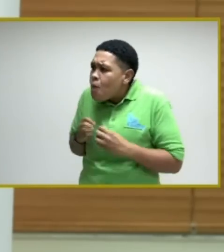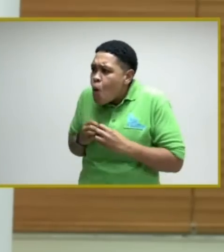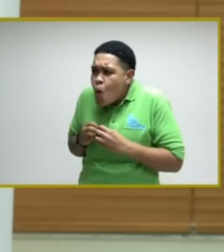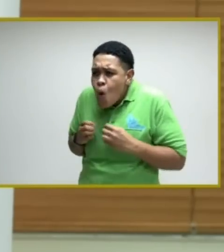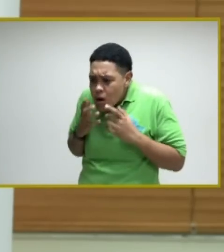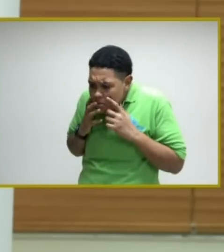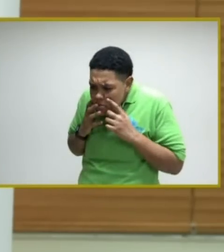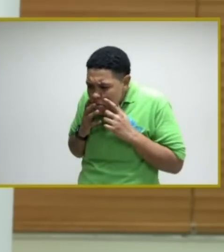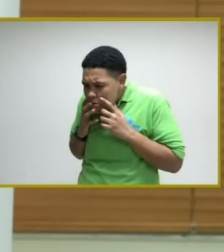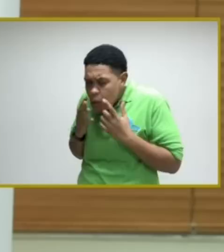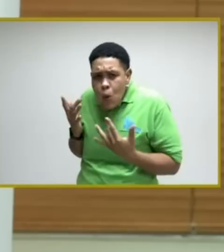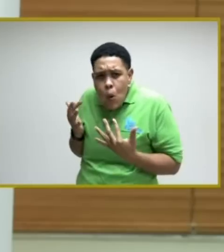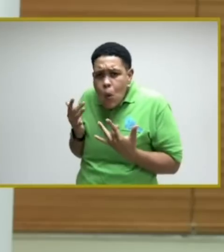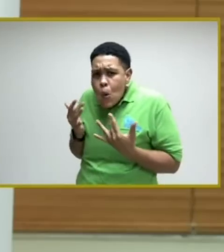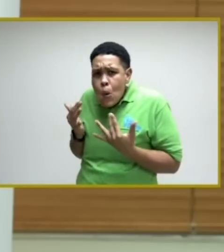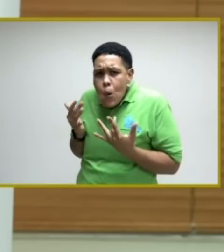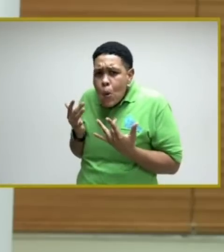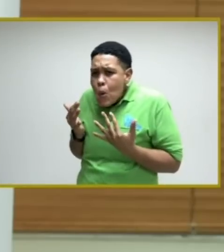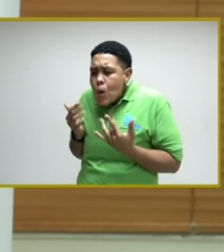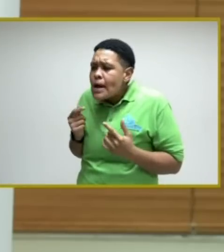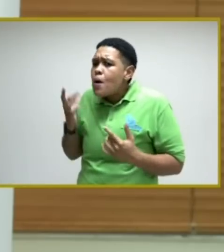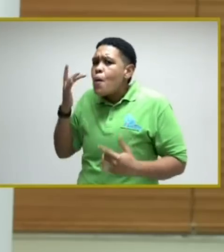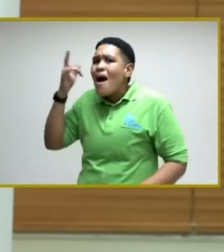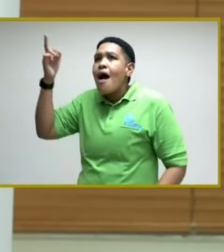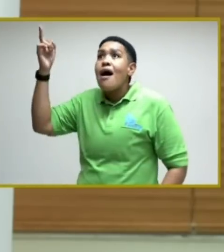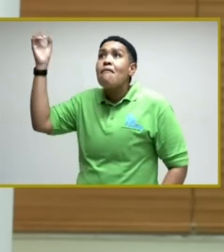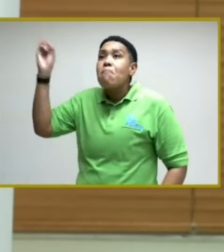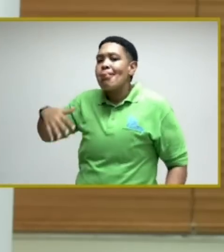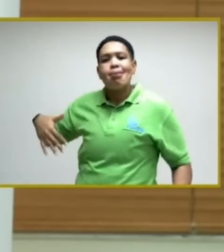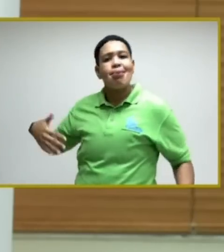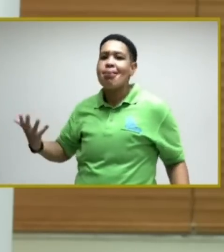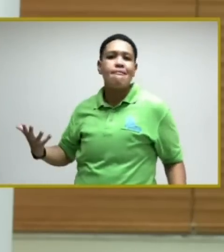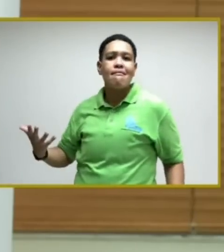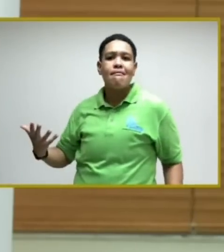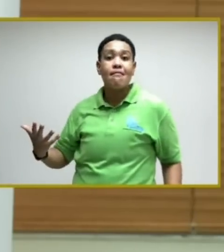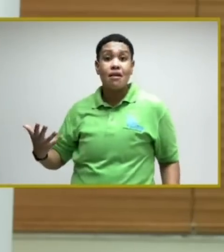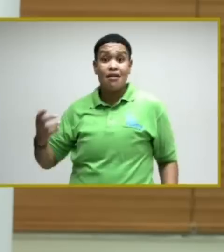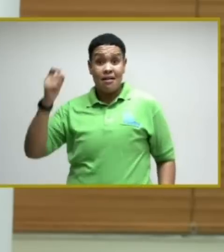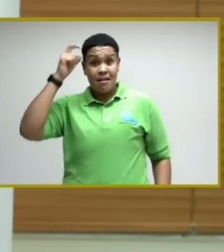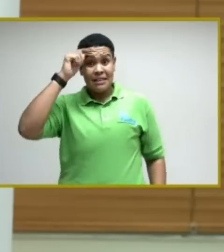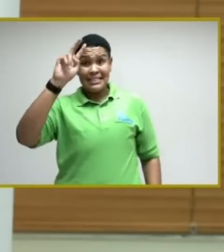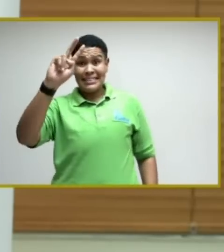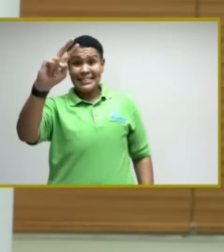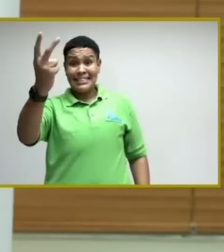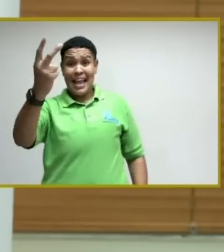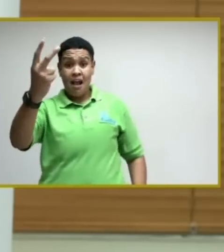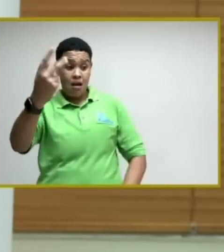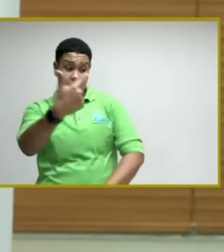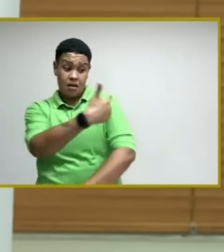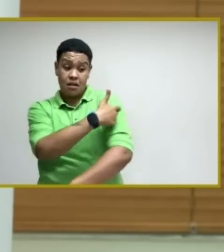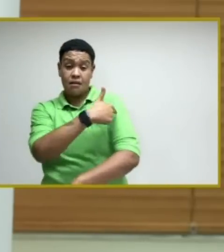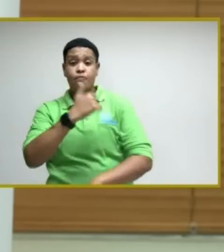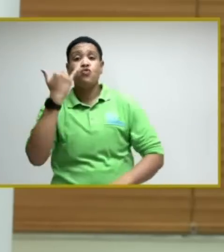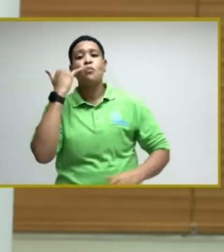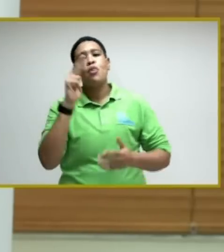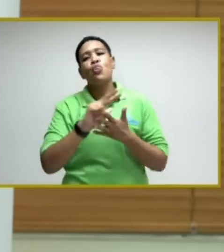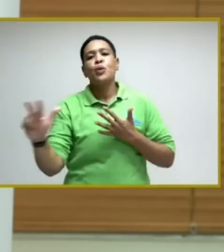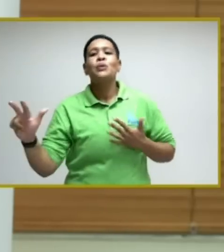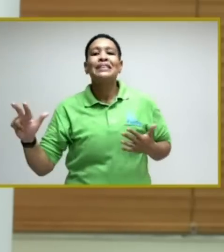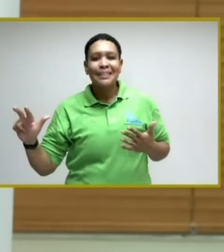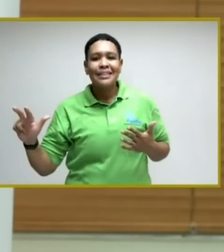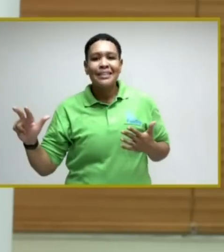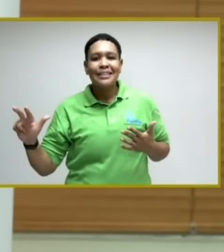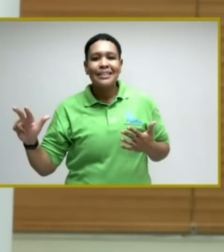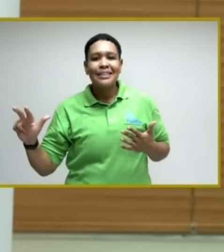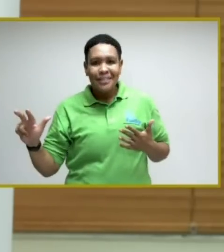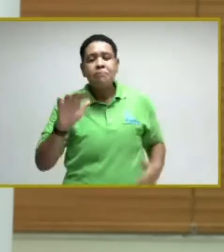that. And the period of time that it takes to administer the second dose is 3 weeks approximately,